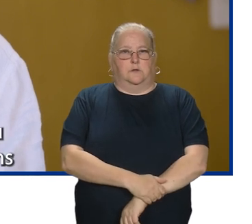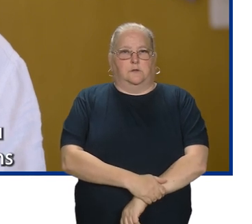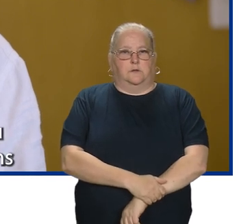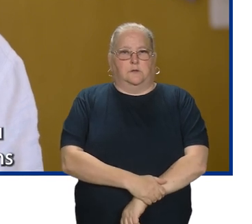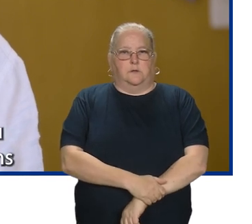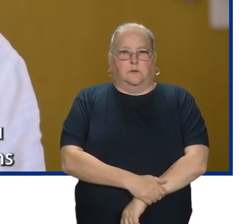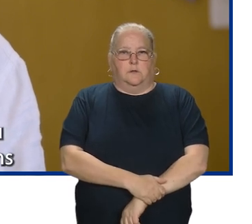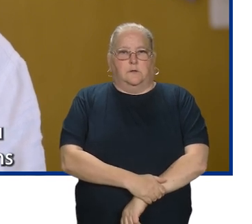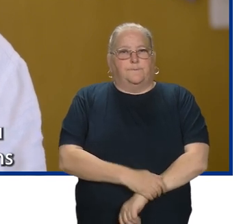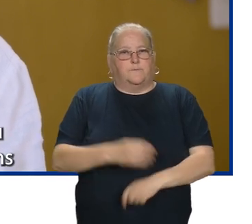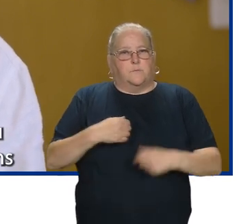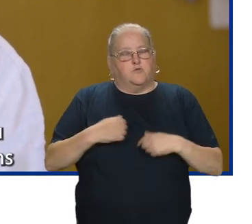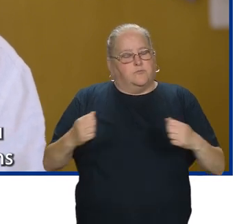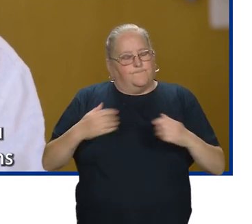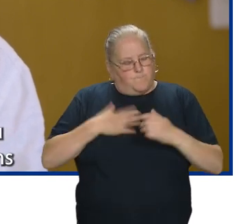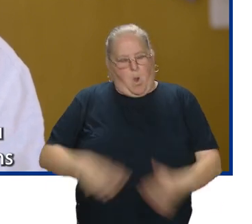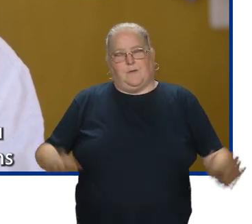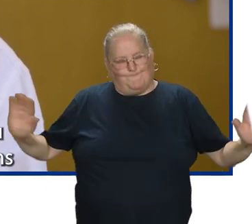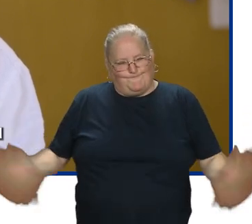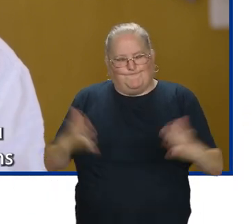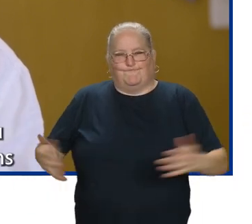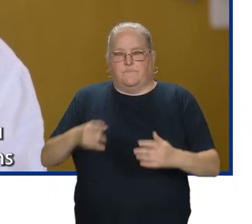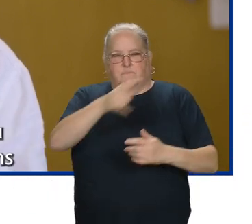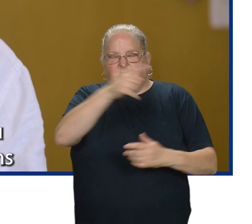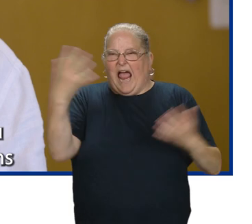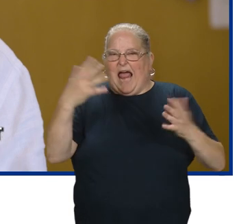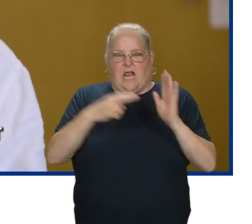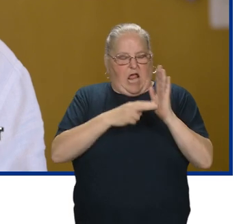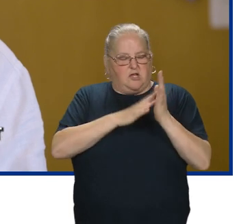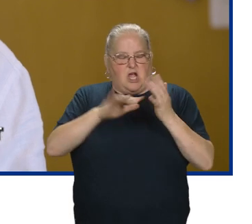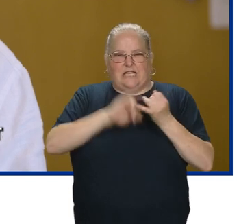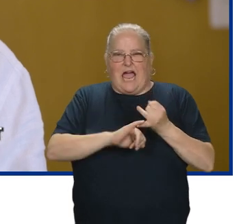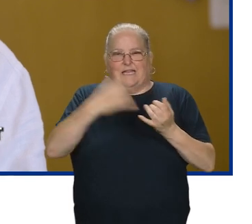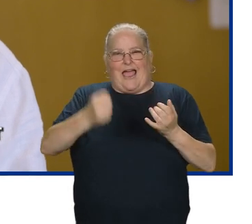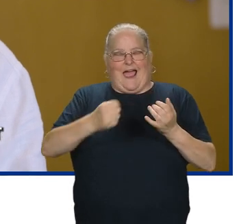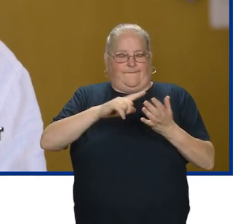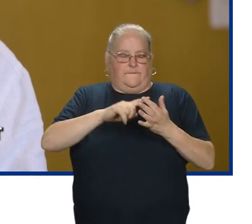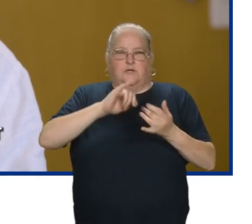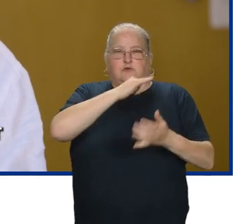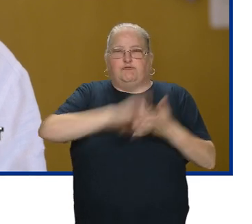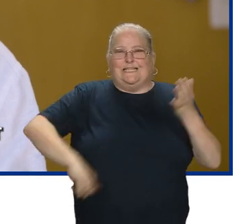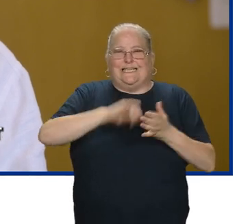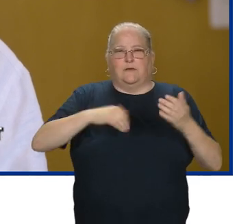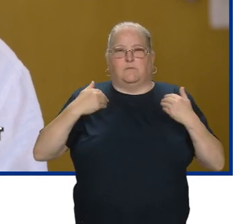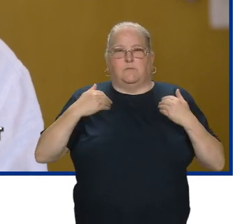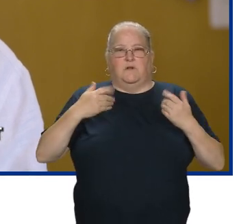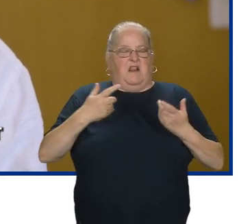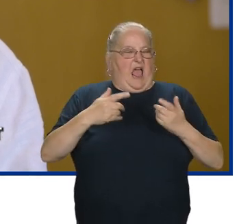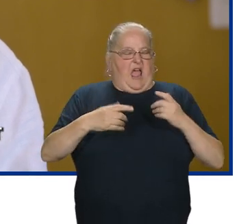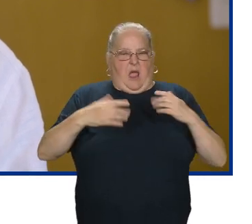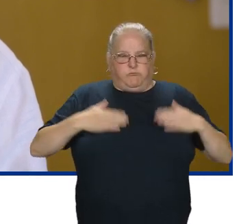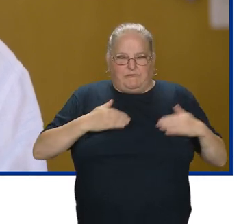I would also strongly encourage you to attend the NHS screening programmes for cervical, breast and bowel cancer